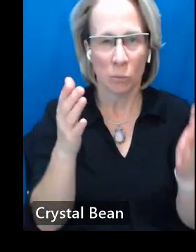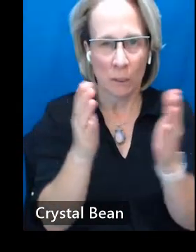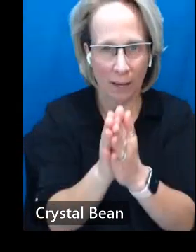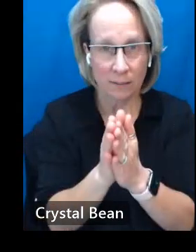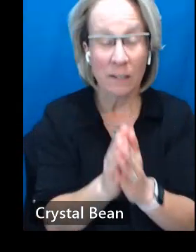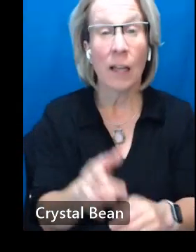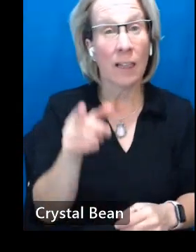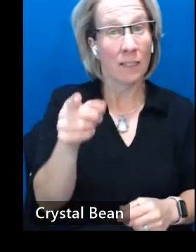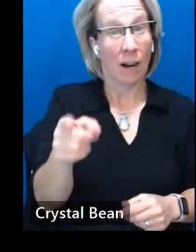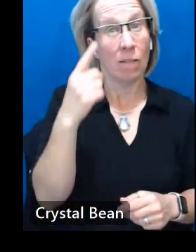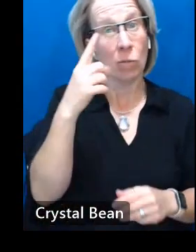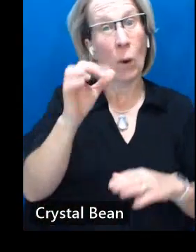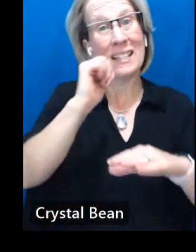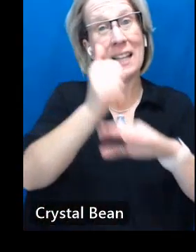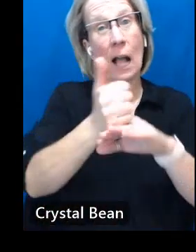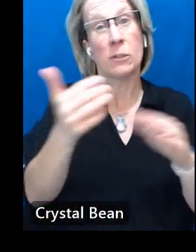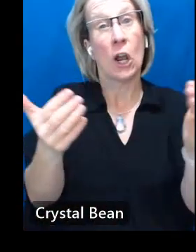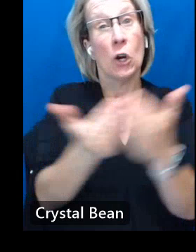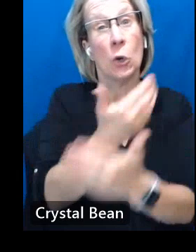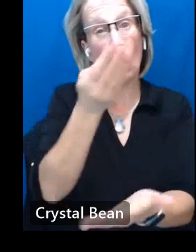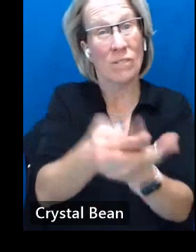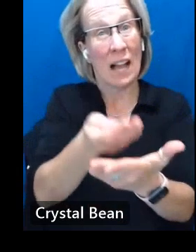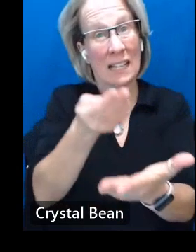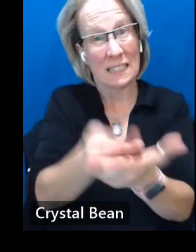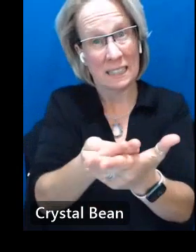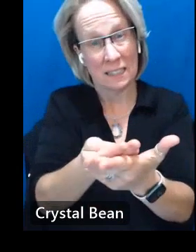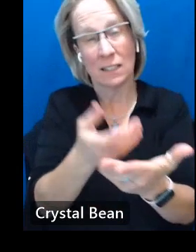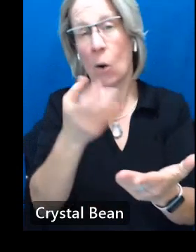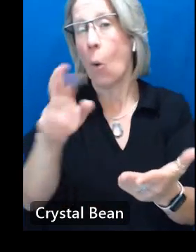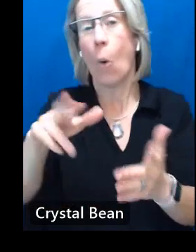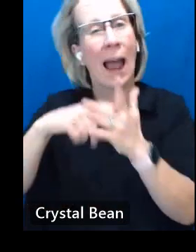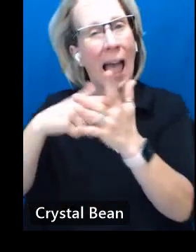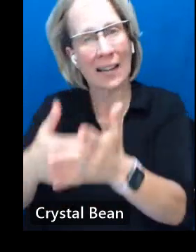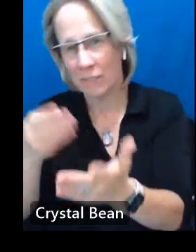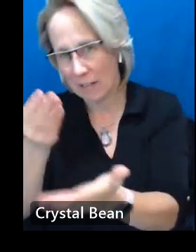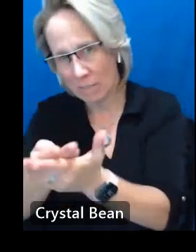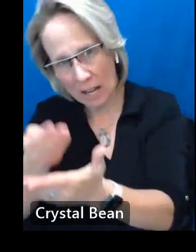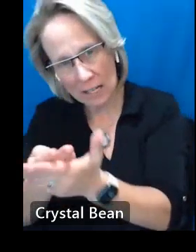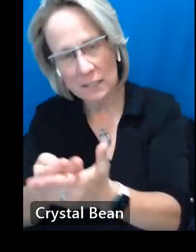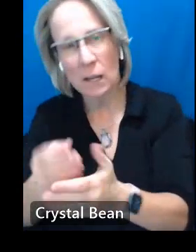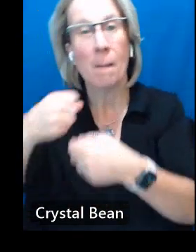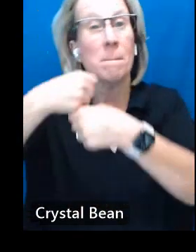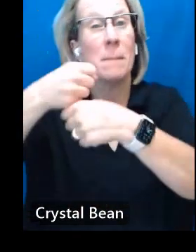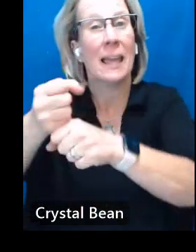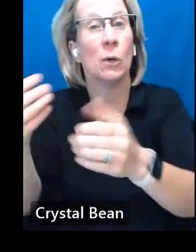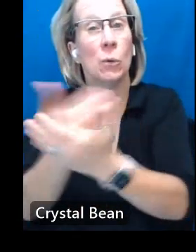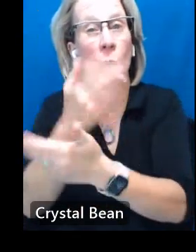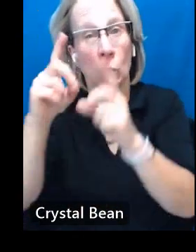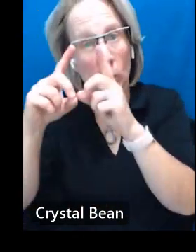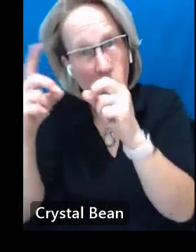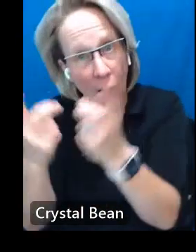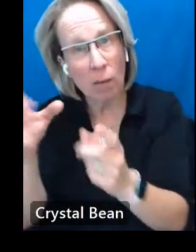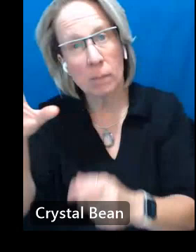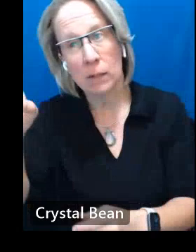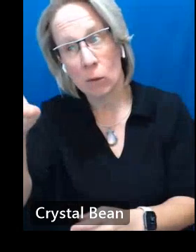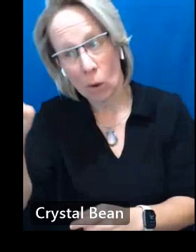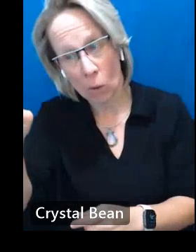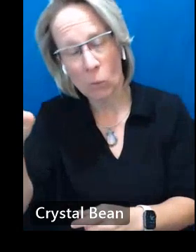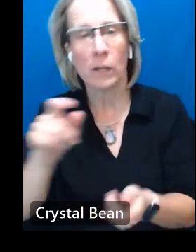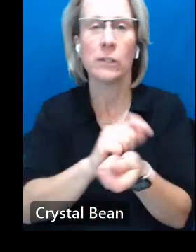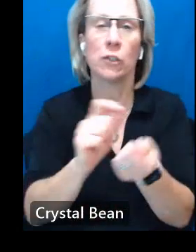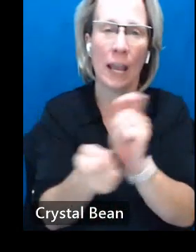fund, inactivate a fund, create a new department code, a new 10-digit code, change the accounting structure,